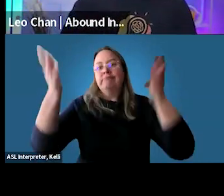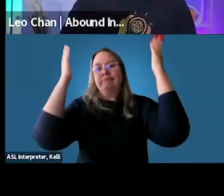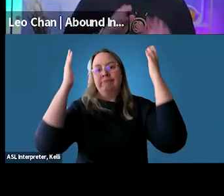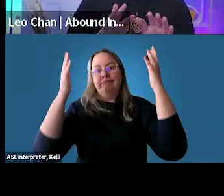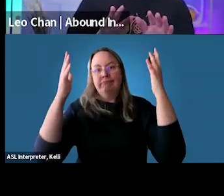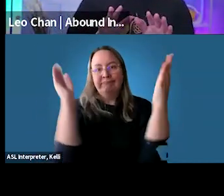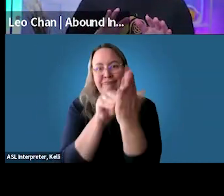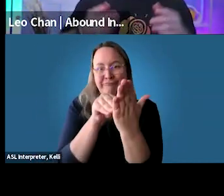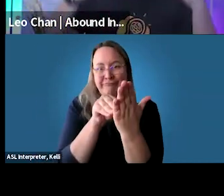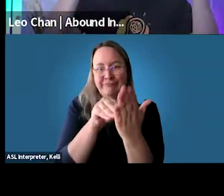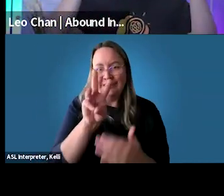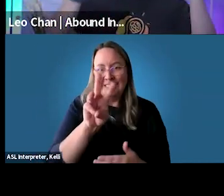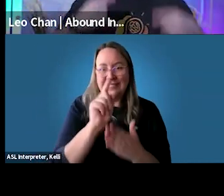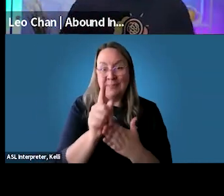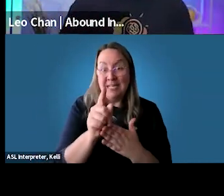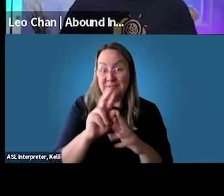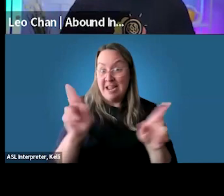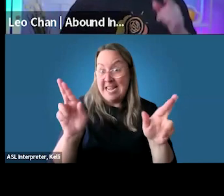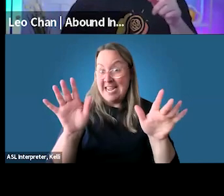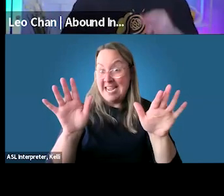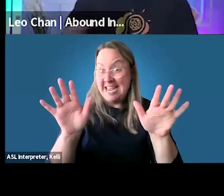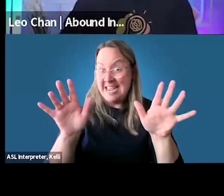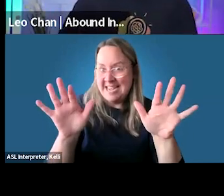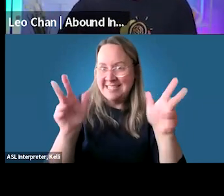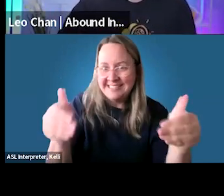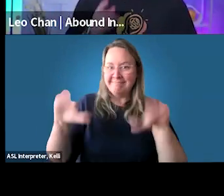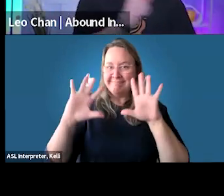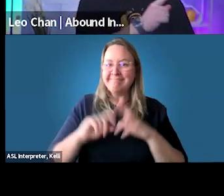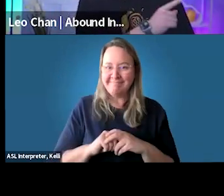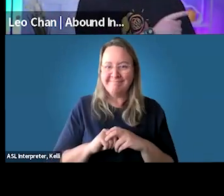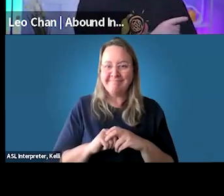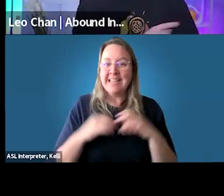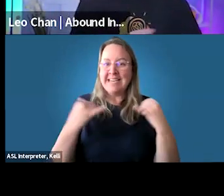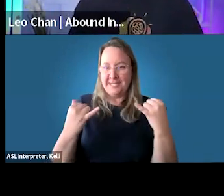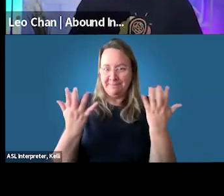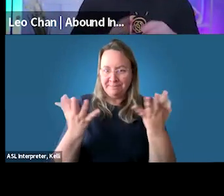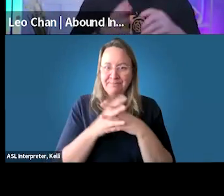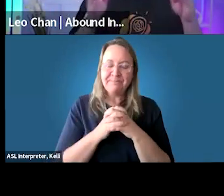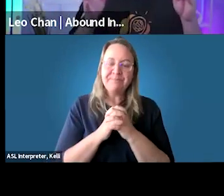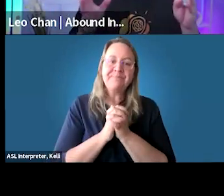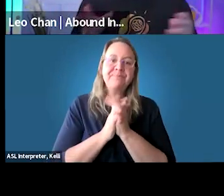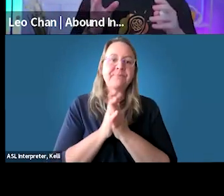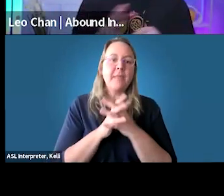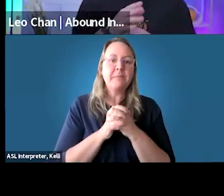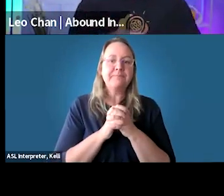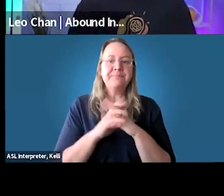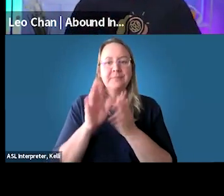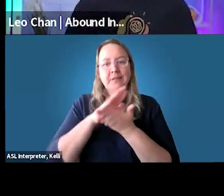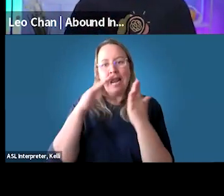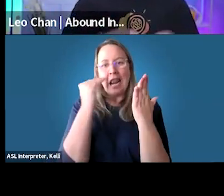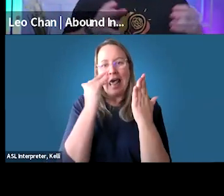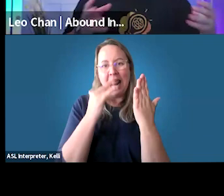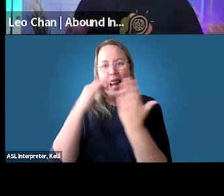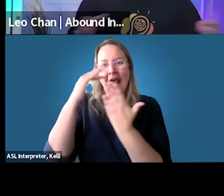now. I'm gonna put 6 minutes on over my head, and I'm gonna play some music for you. Now, here's what I'd like you to do. So now you have a nice list